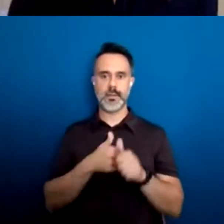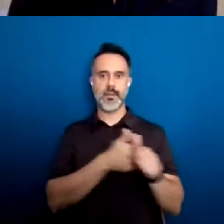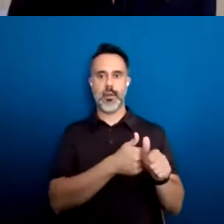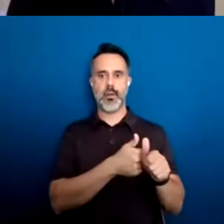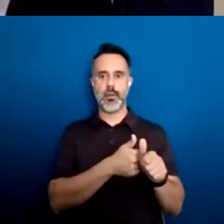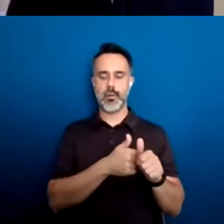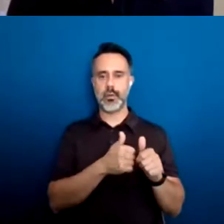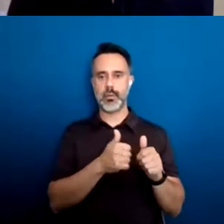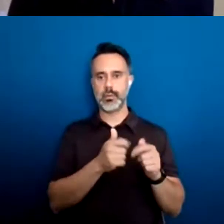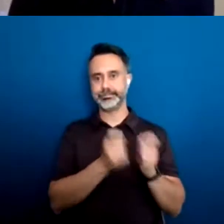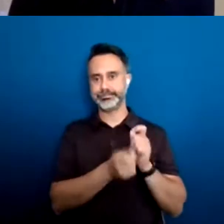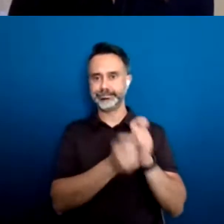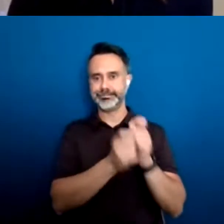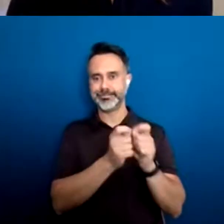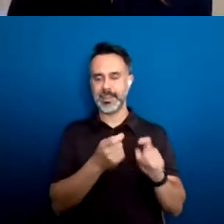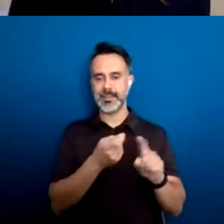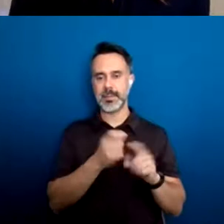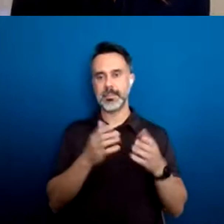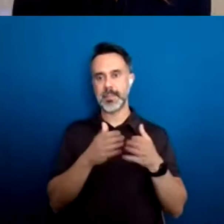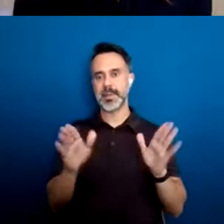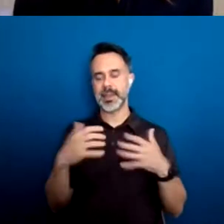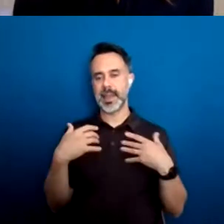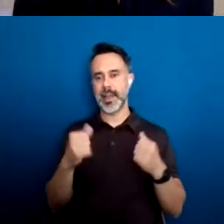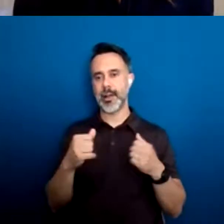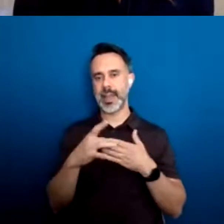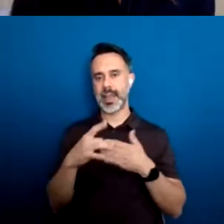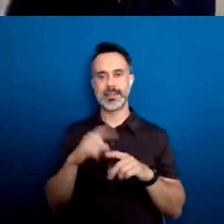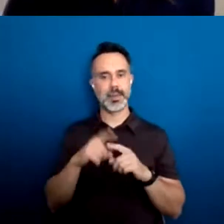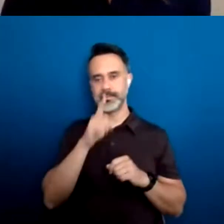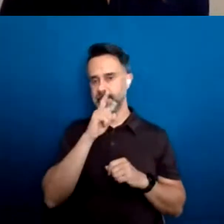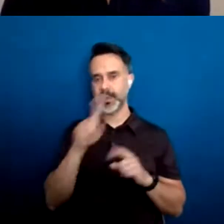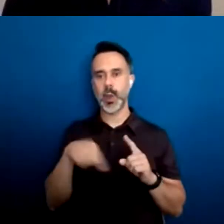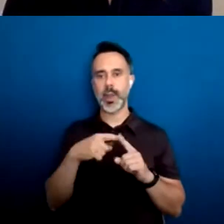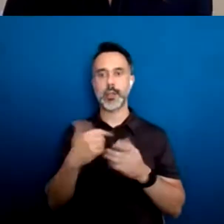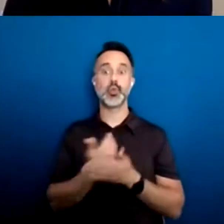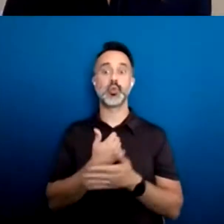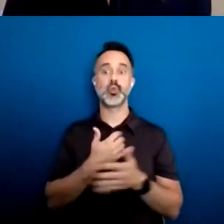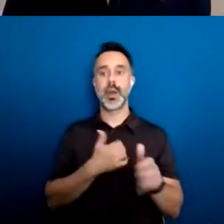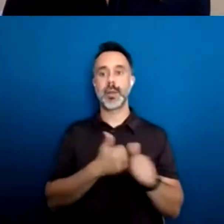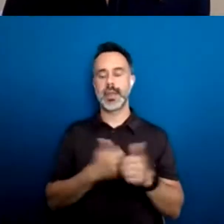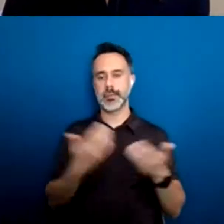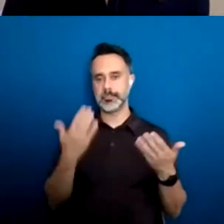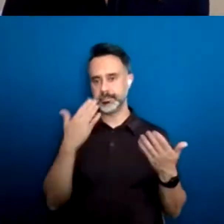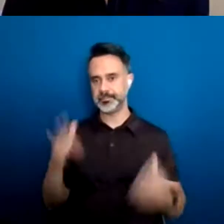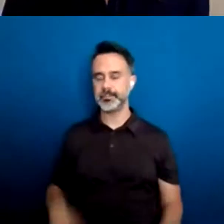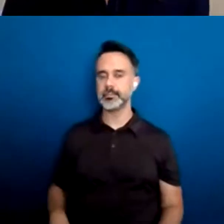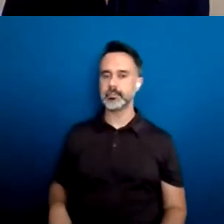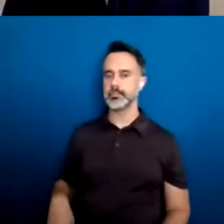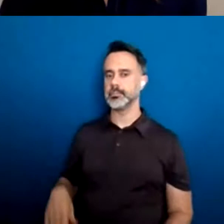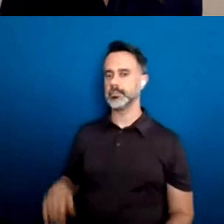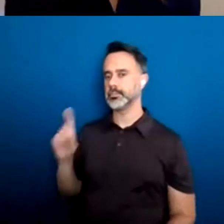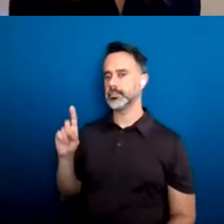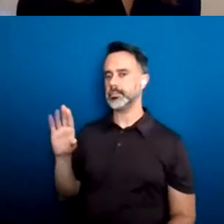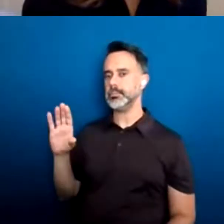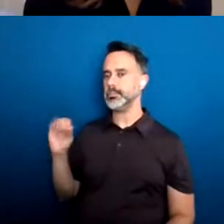ever-changing public health guidance, but I don't have a definitive timeline for when the next update will be. Yeah, I was actually told that the